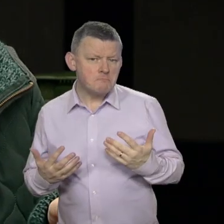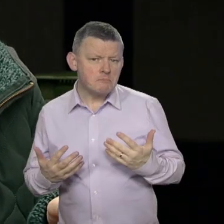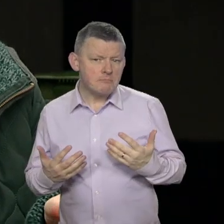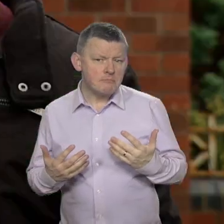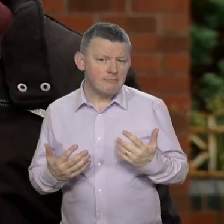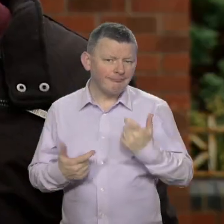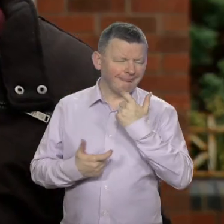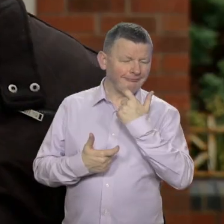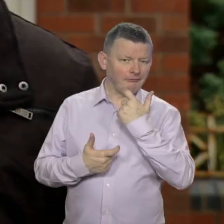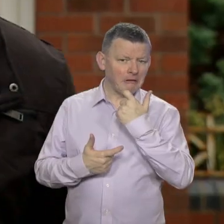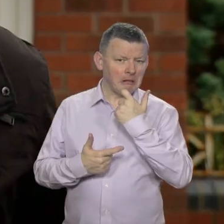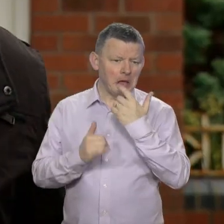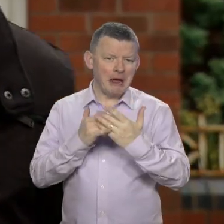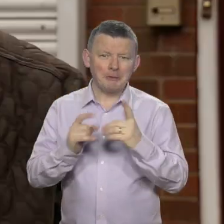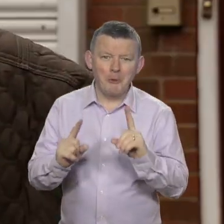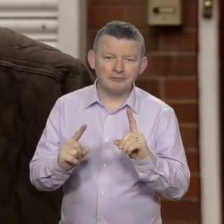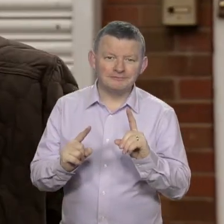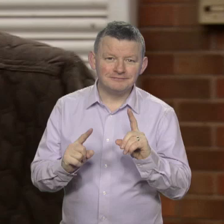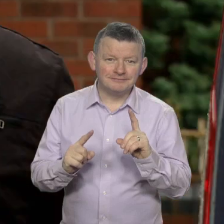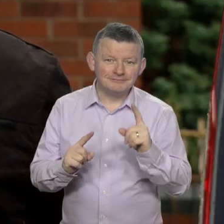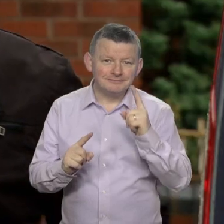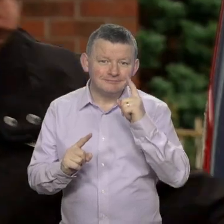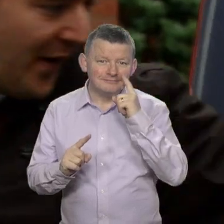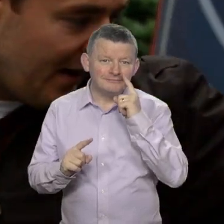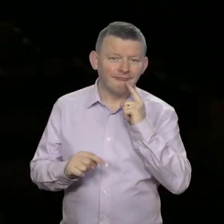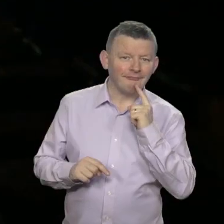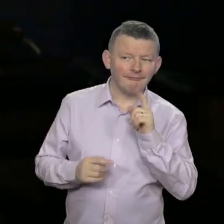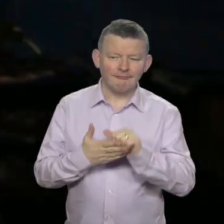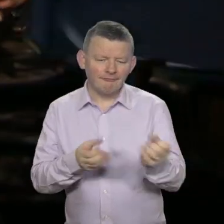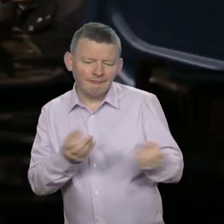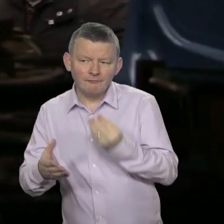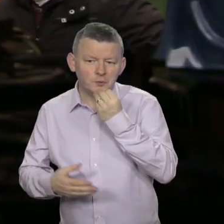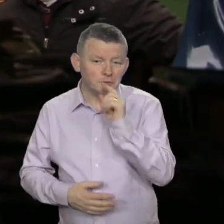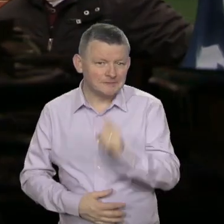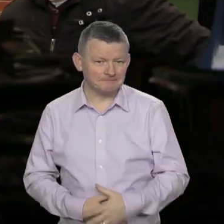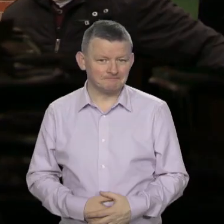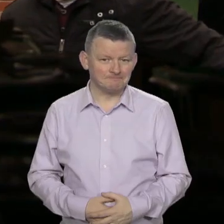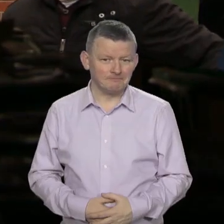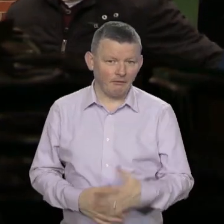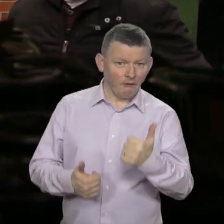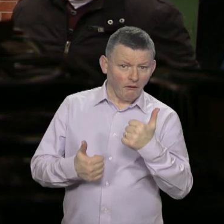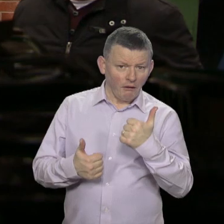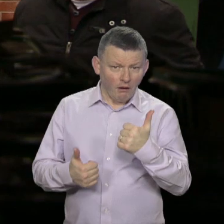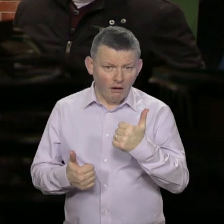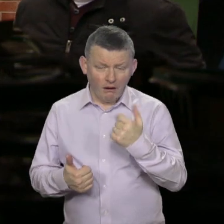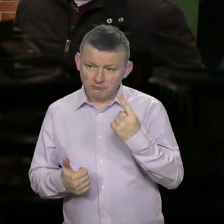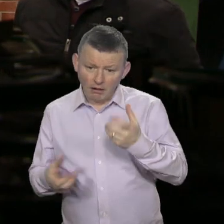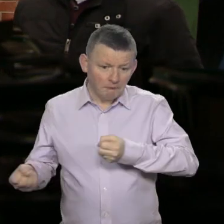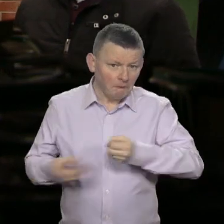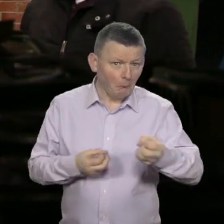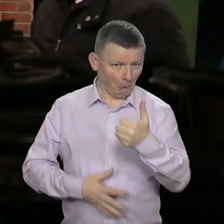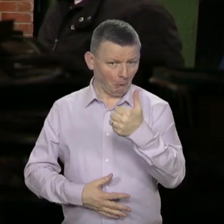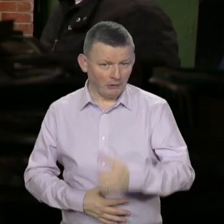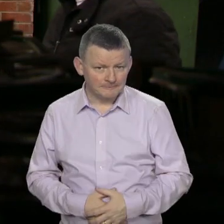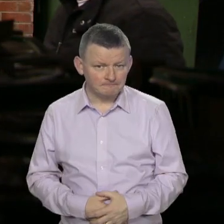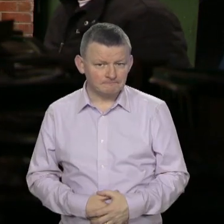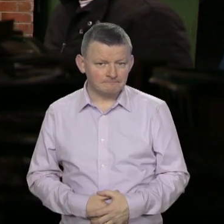supplier wasn't it? the one we had written down. God. Brace yourself. I hope somebody's hungry. Oh my, how many